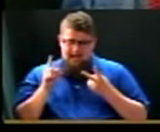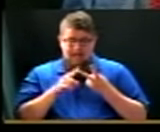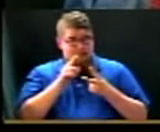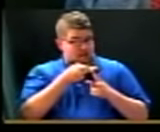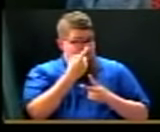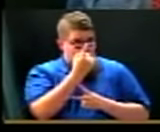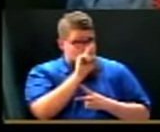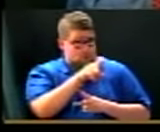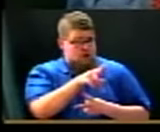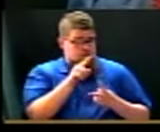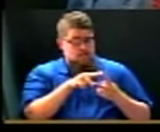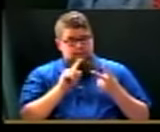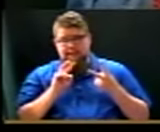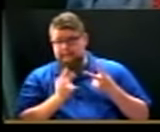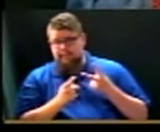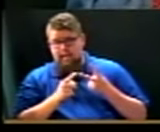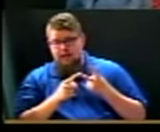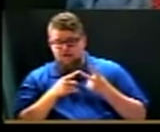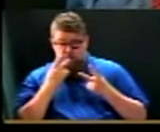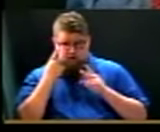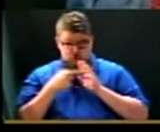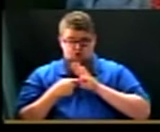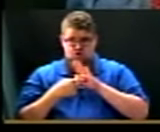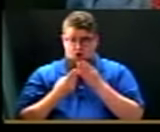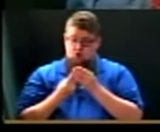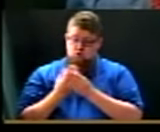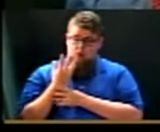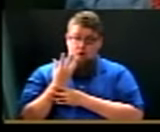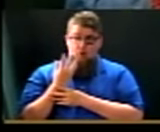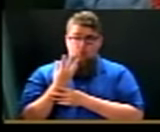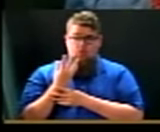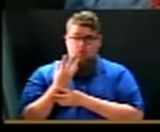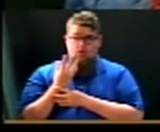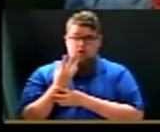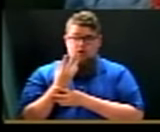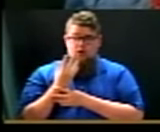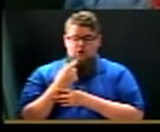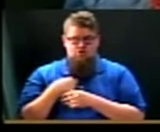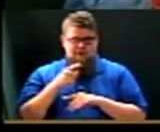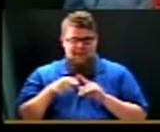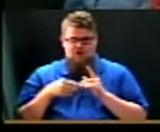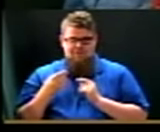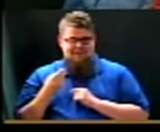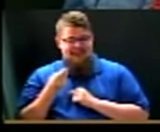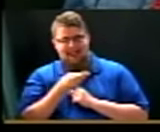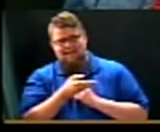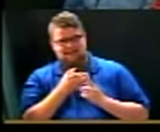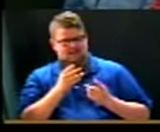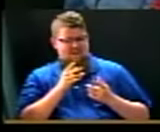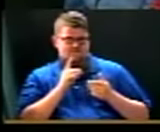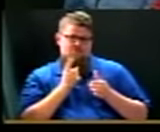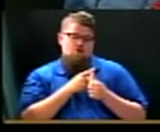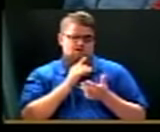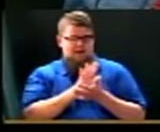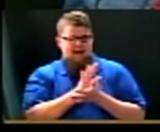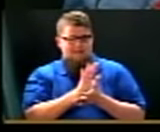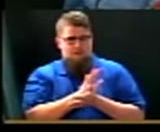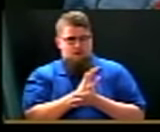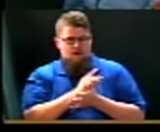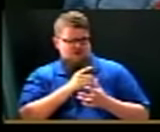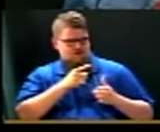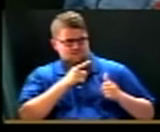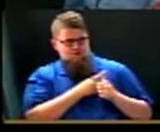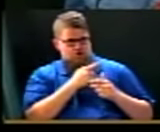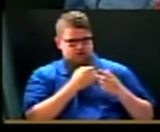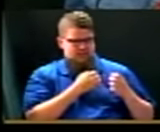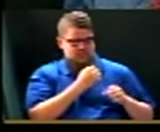was, if you're going to show growth, you can't just hand that student that first paper you did at the first of the